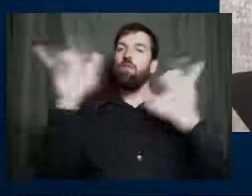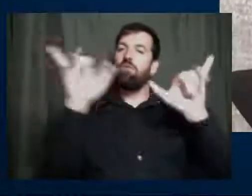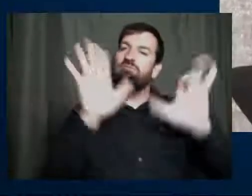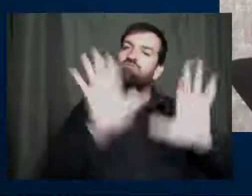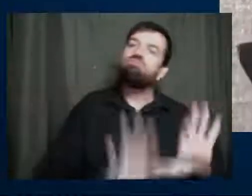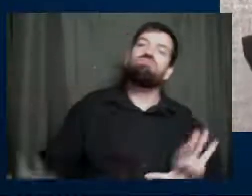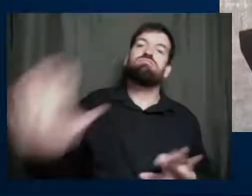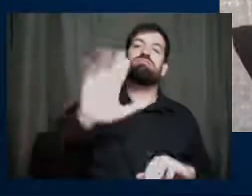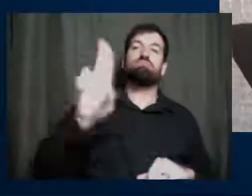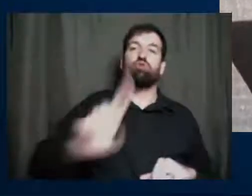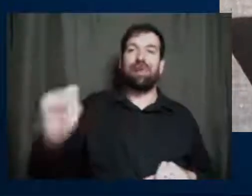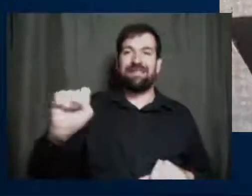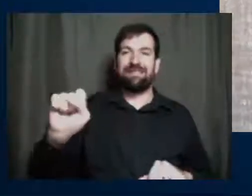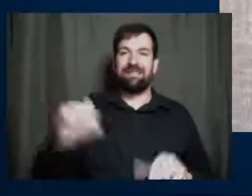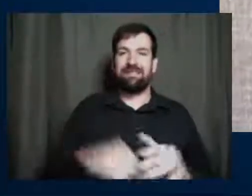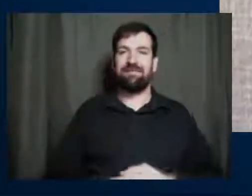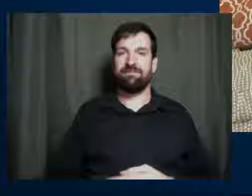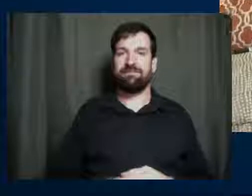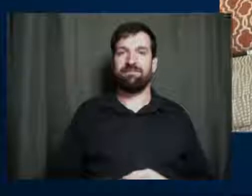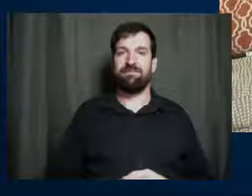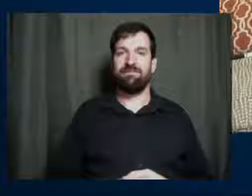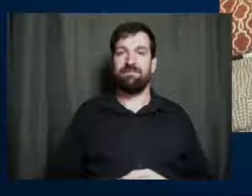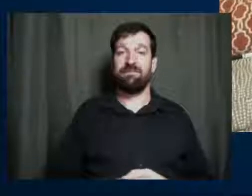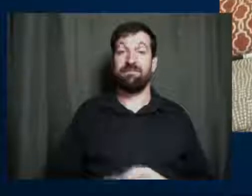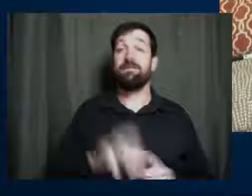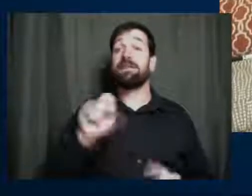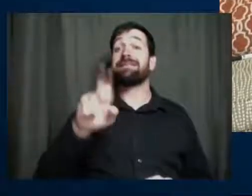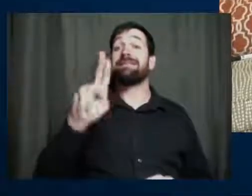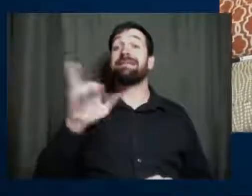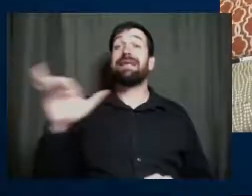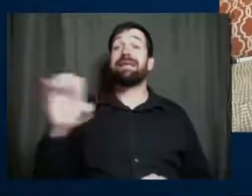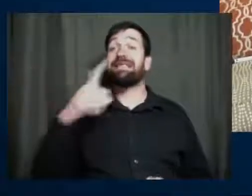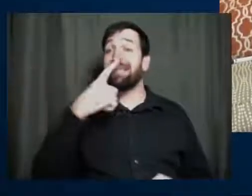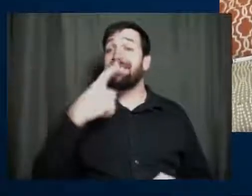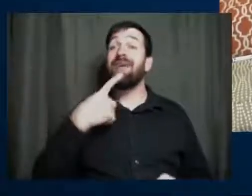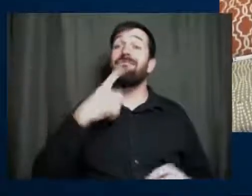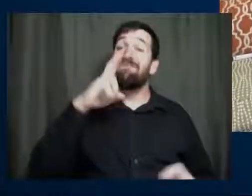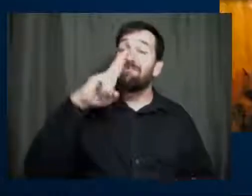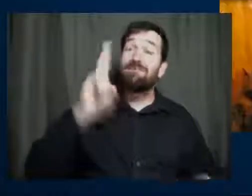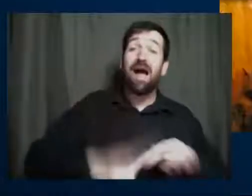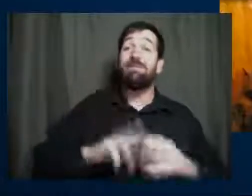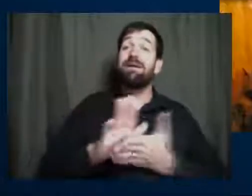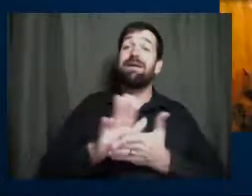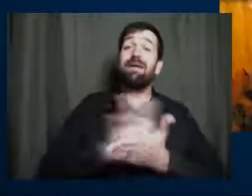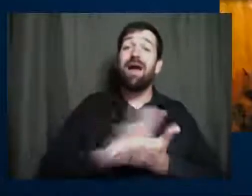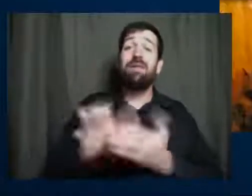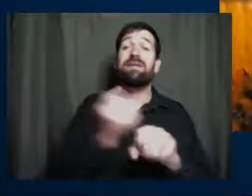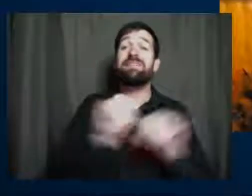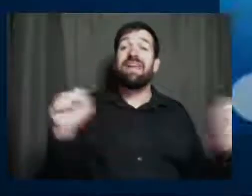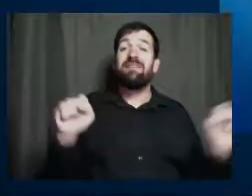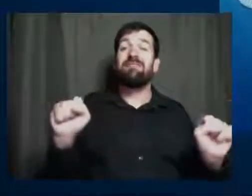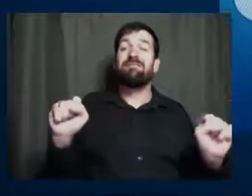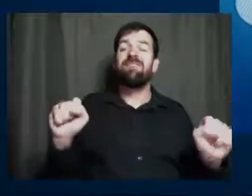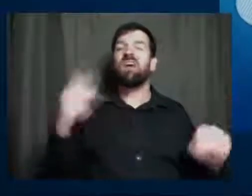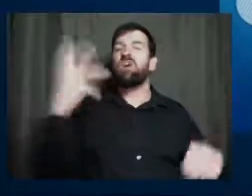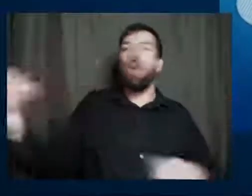States. Sunnye says have fun, be kind, be safe, and go get that